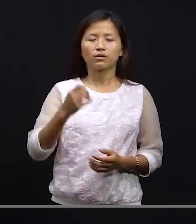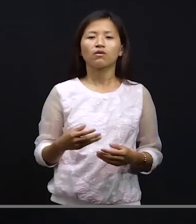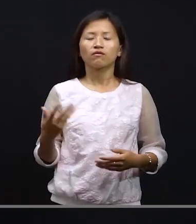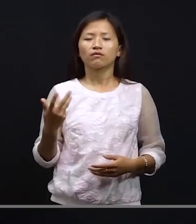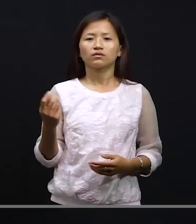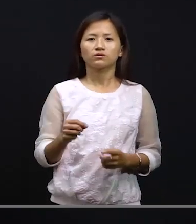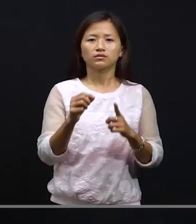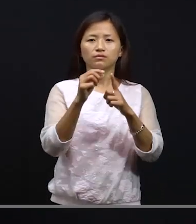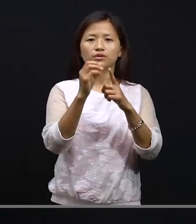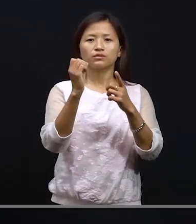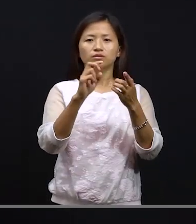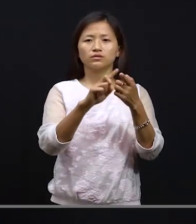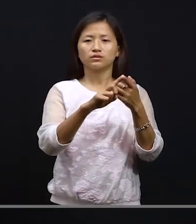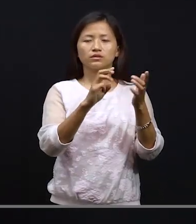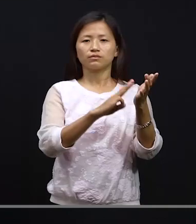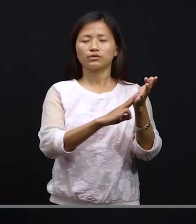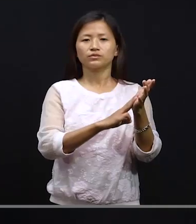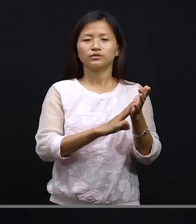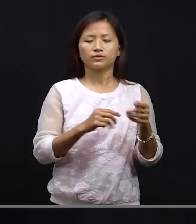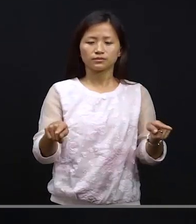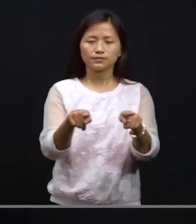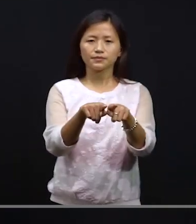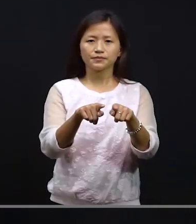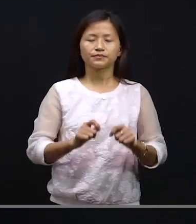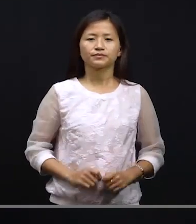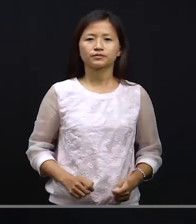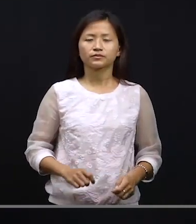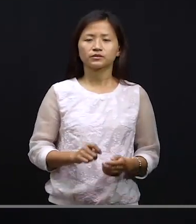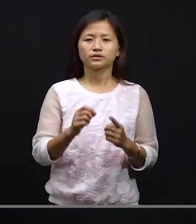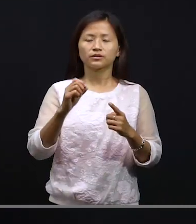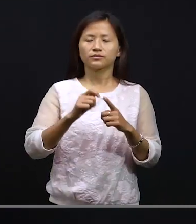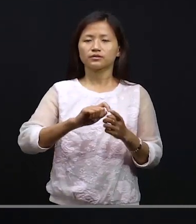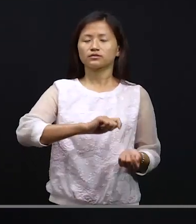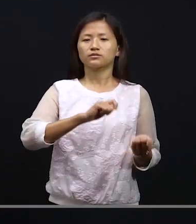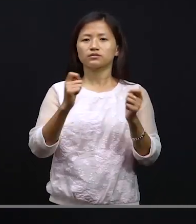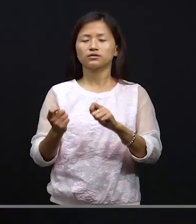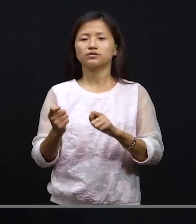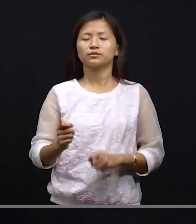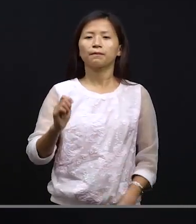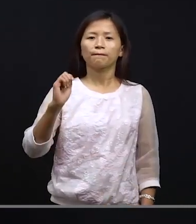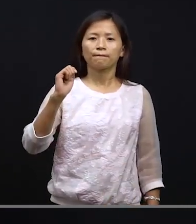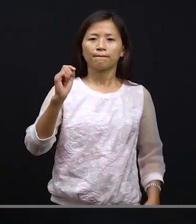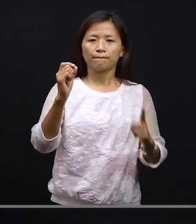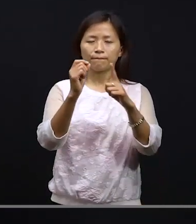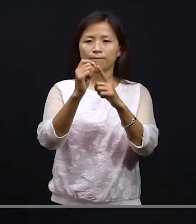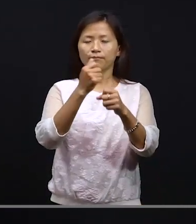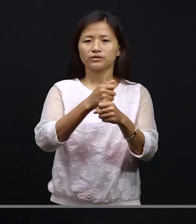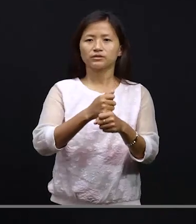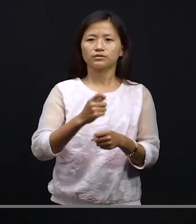poem is going to be like. Okay, now ready? Let's turn to page number 73.